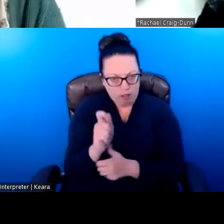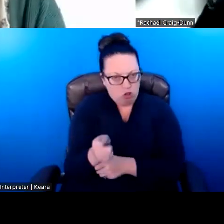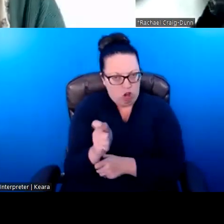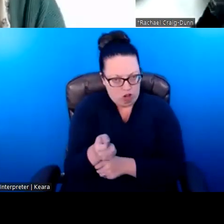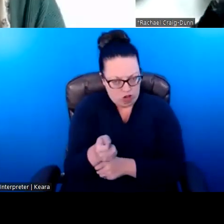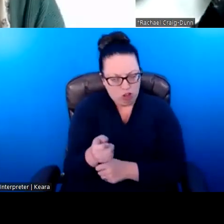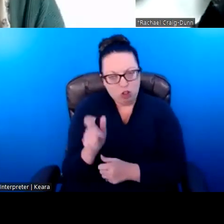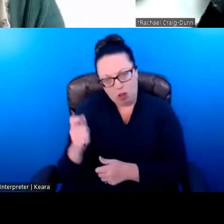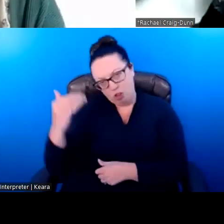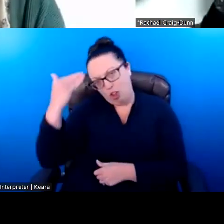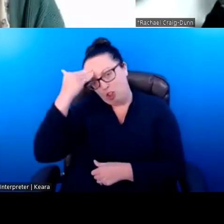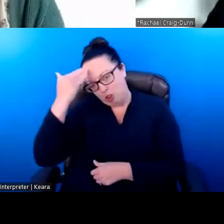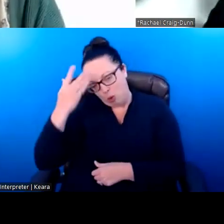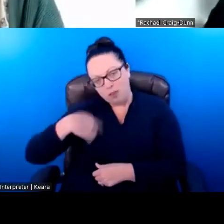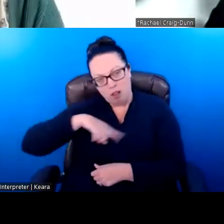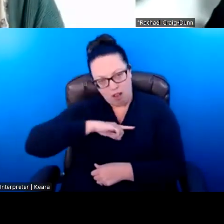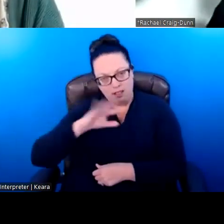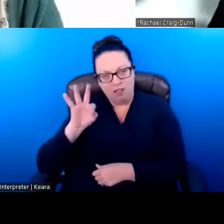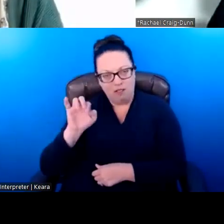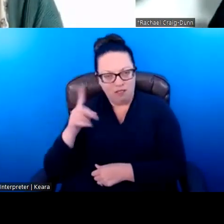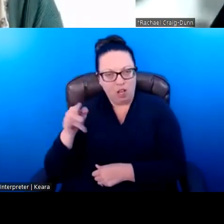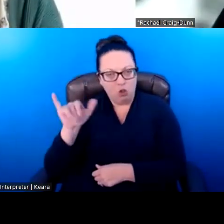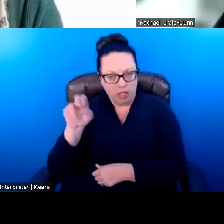knows us and Federation of Families and knows,